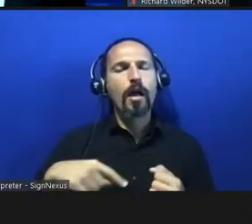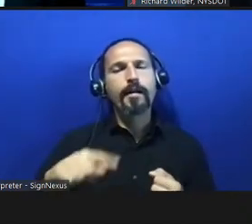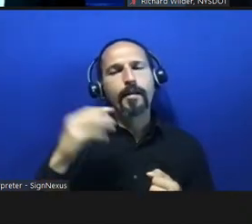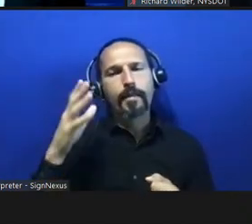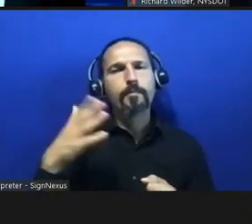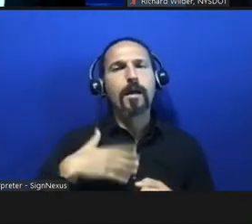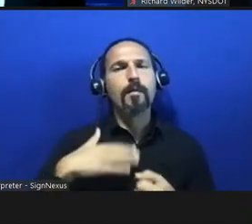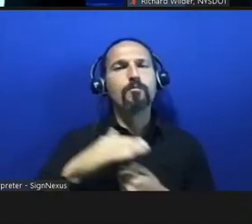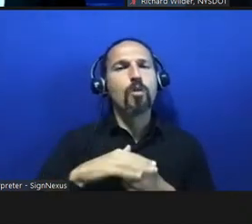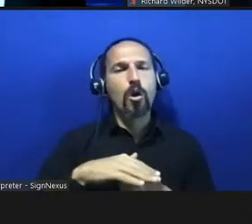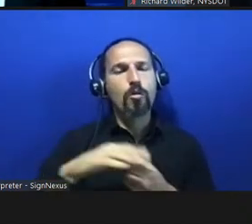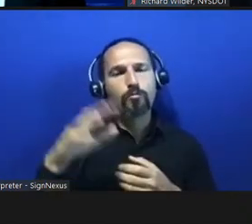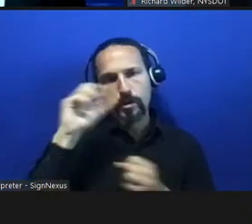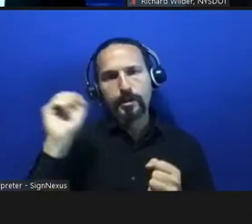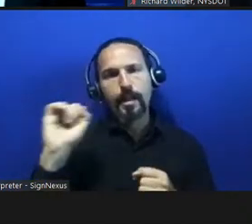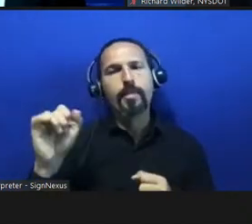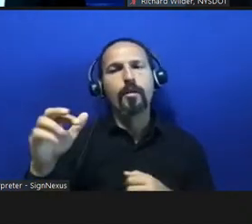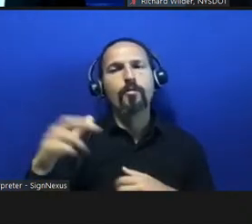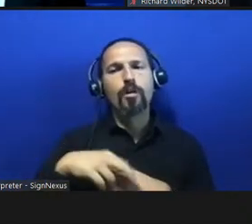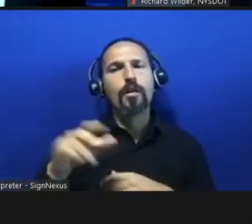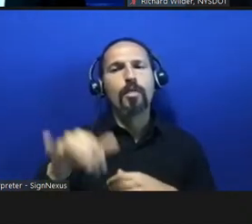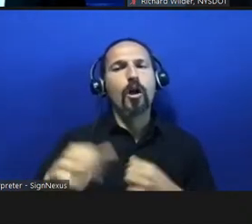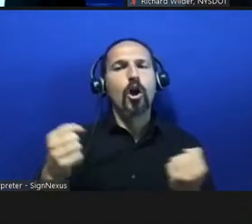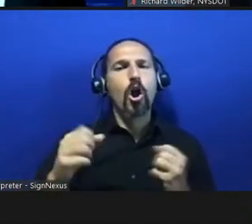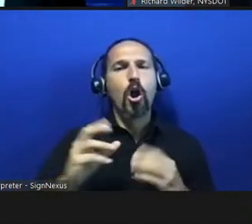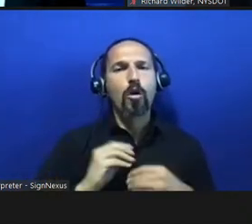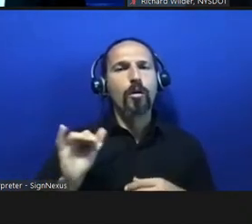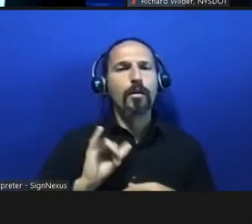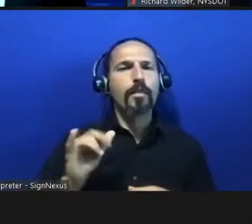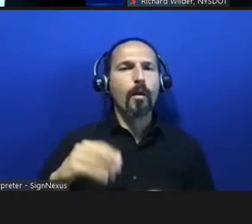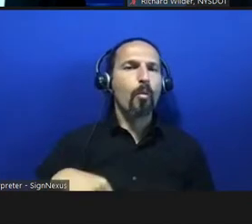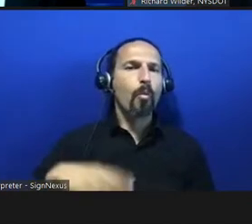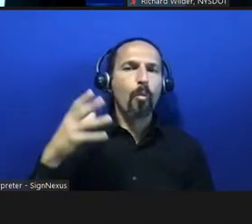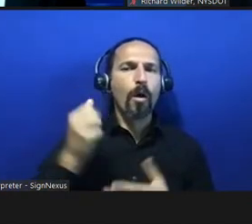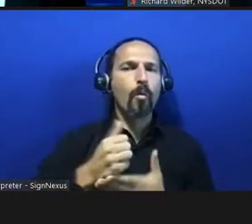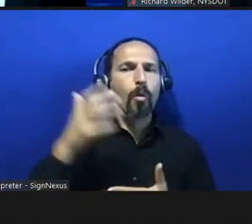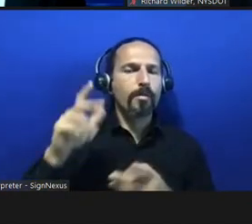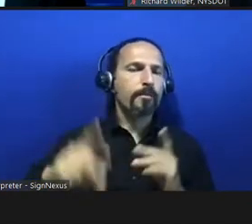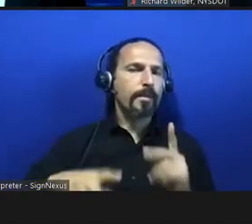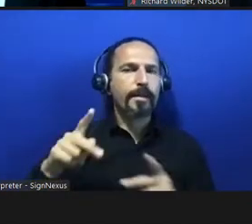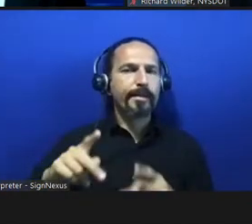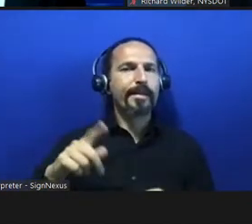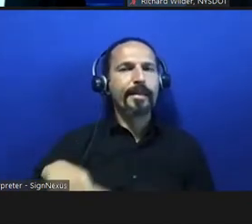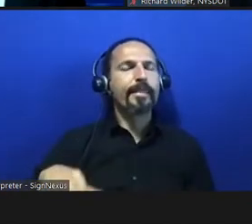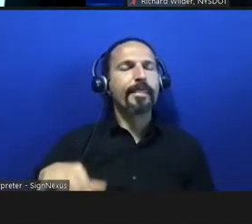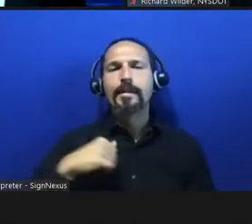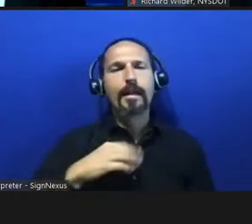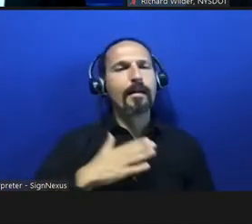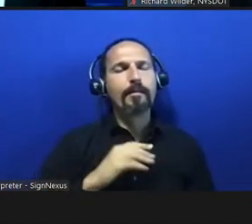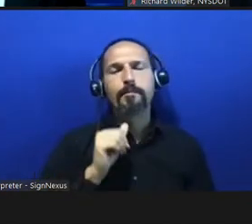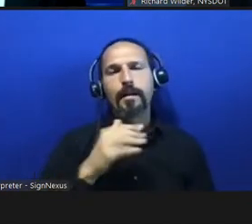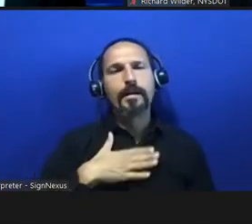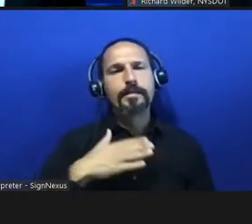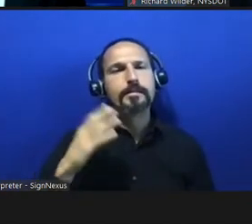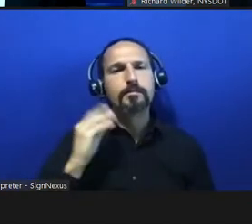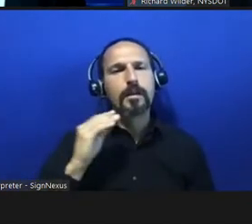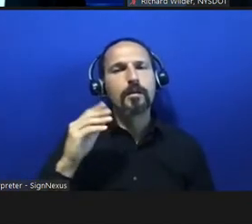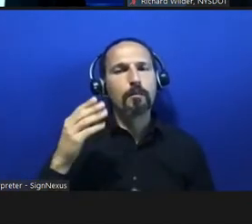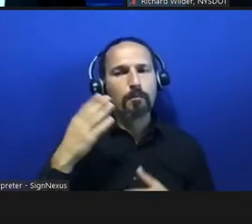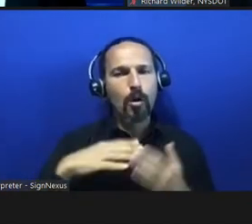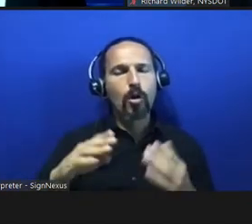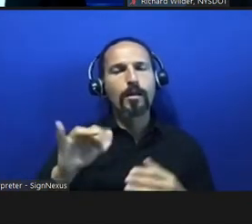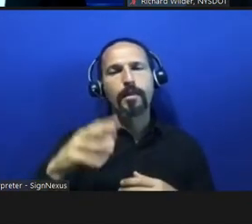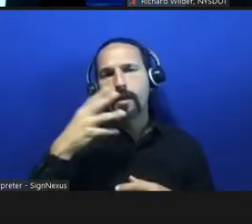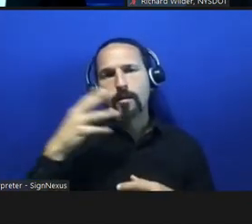my Borough president and others refer to car owners and drivers as white wealthier people and that is not my experience as someone born and raised in an